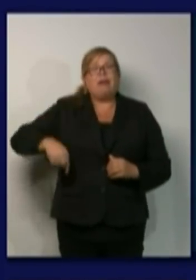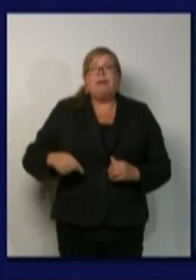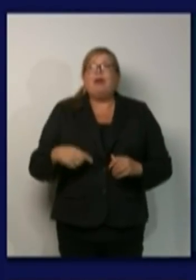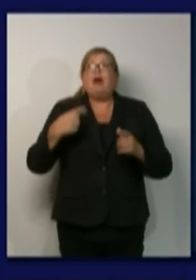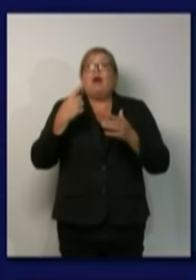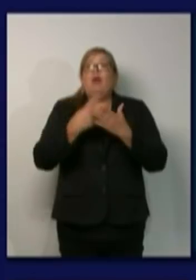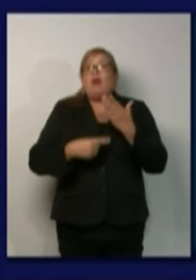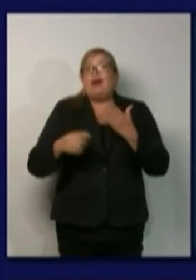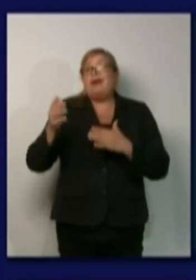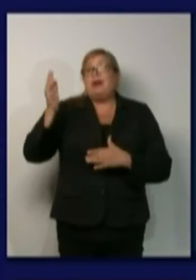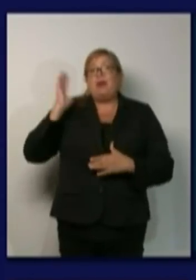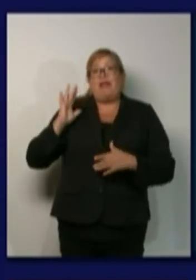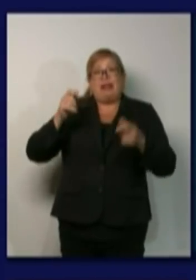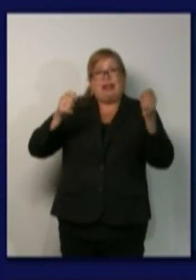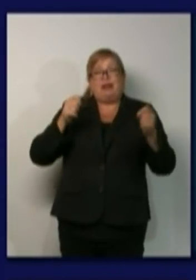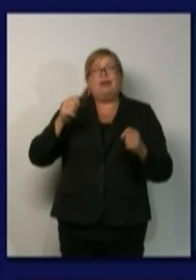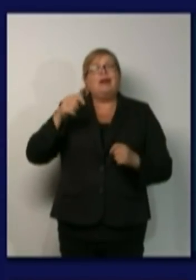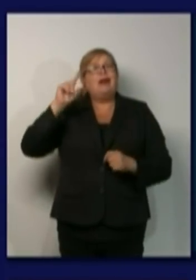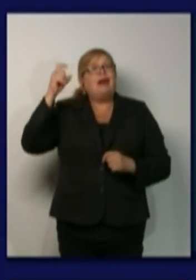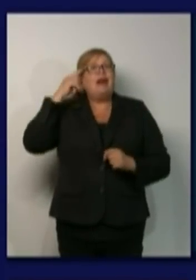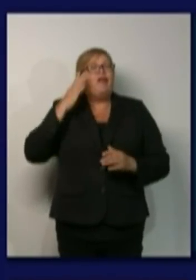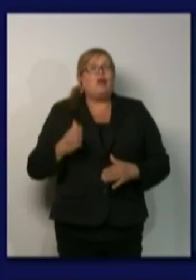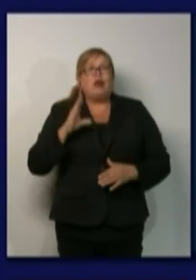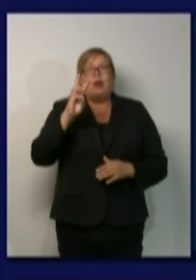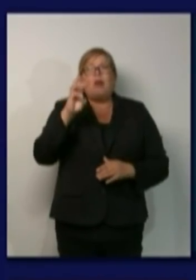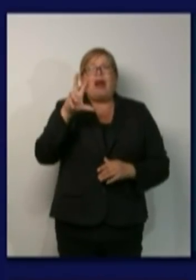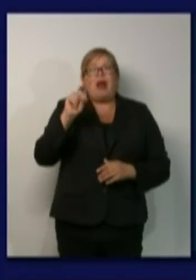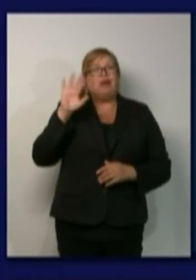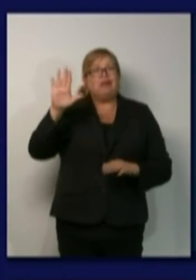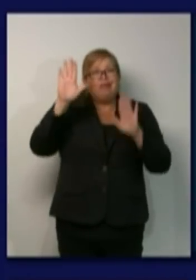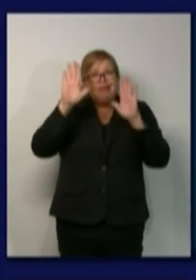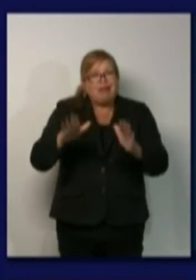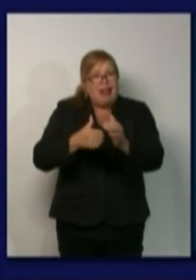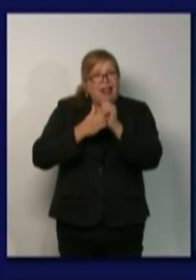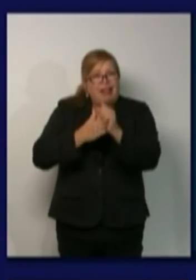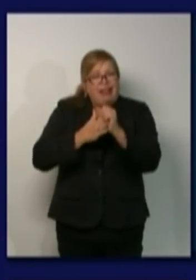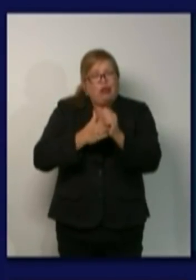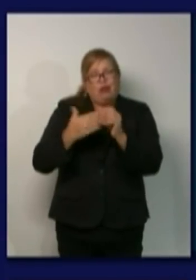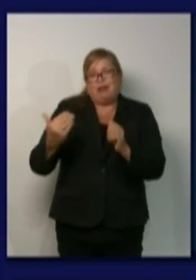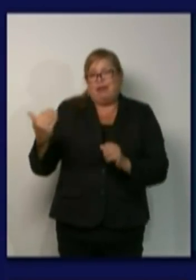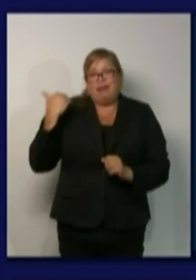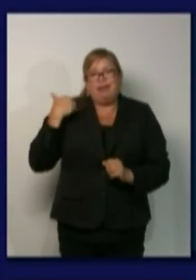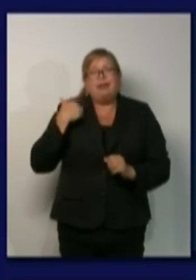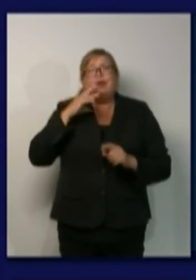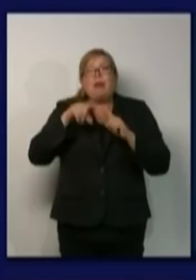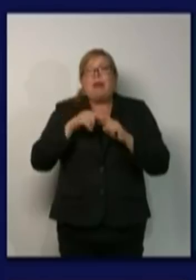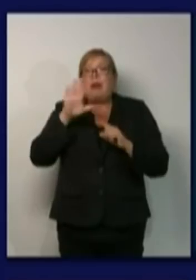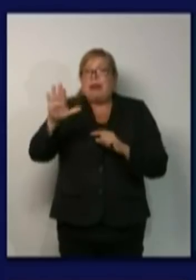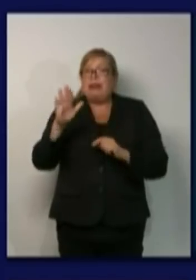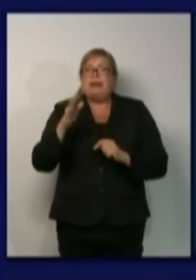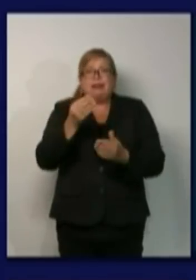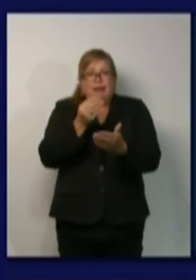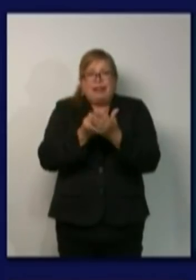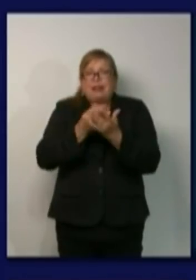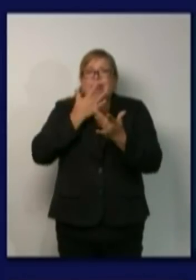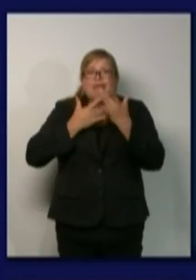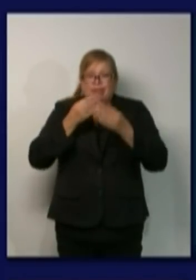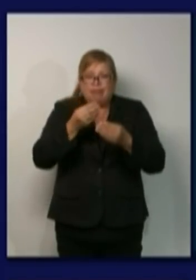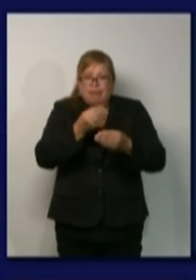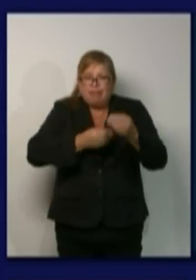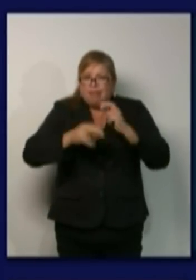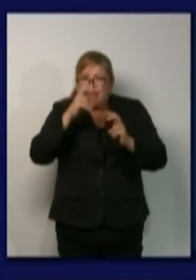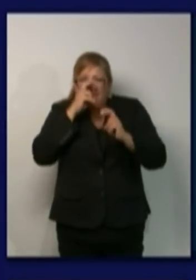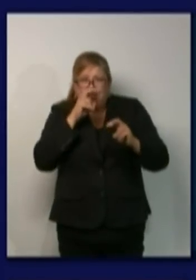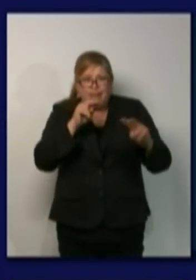previous administration, Governor Brown, the outstanding leadership that he advanced in terms of his fiscal stewardship of the state